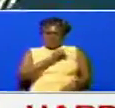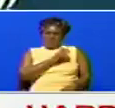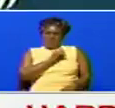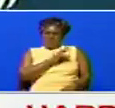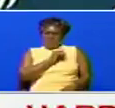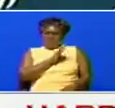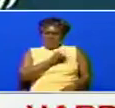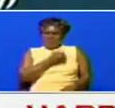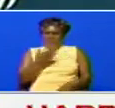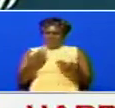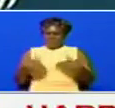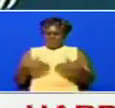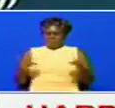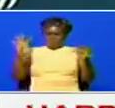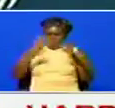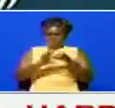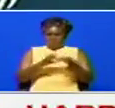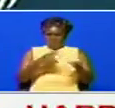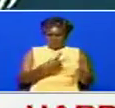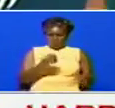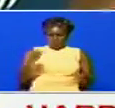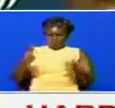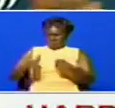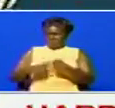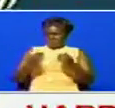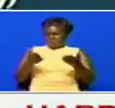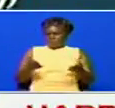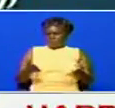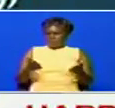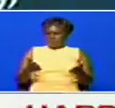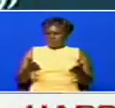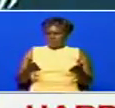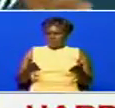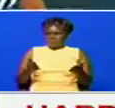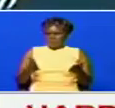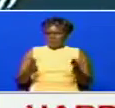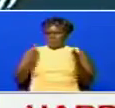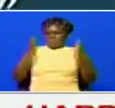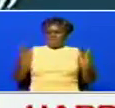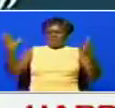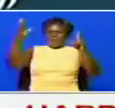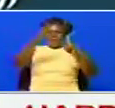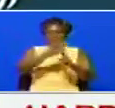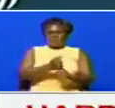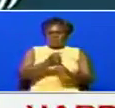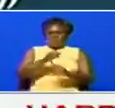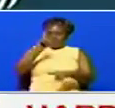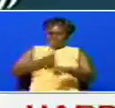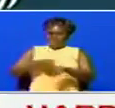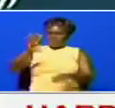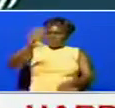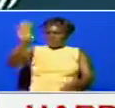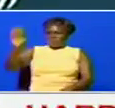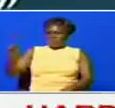to what happened in 2007 and 13. This is a huge way forward. And it's time for Africa